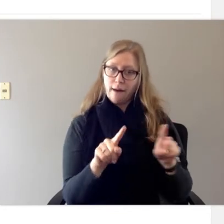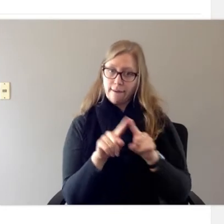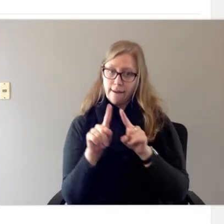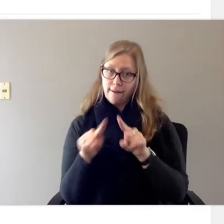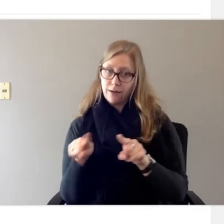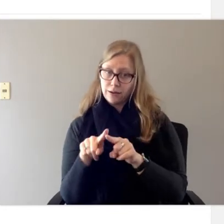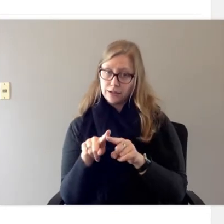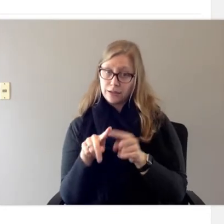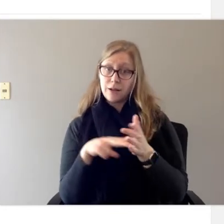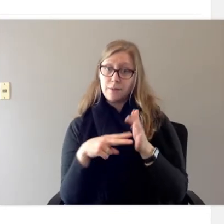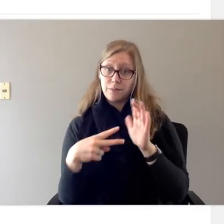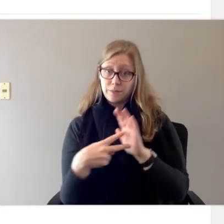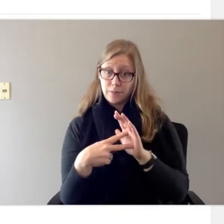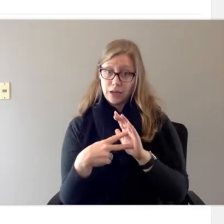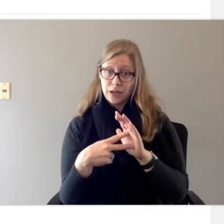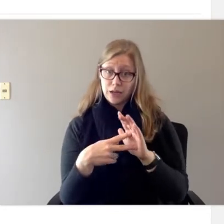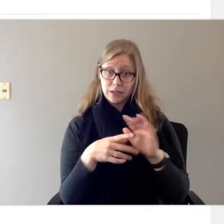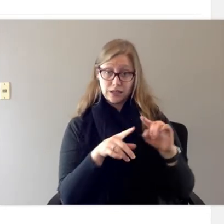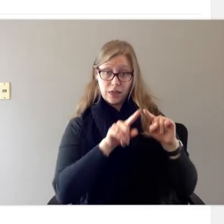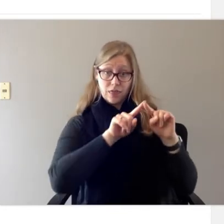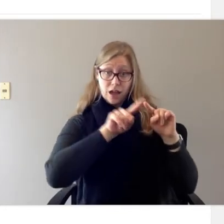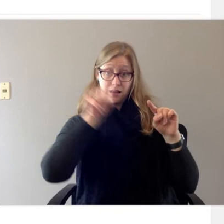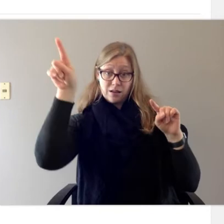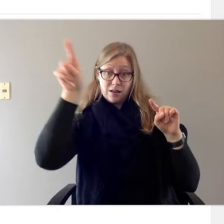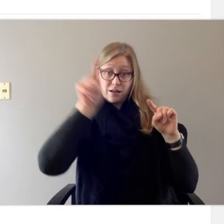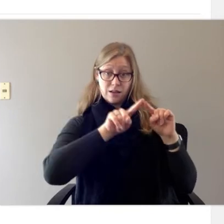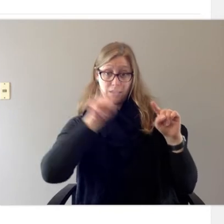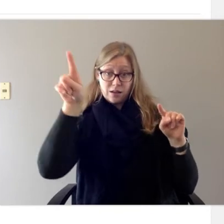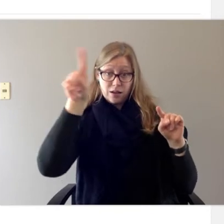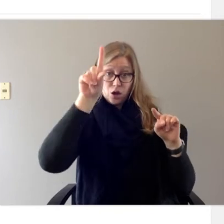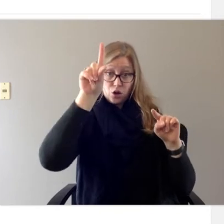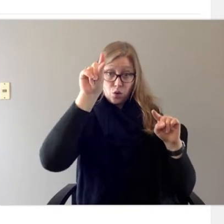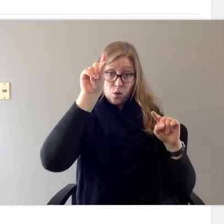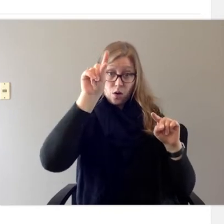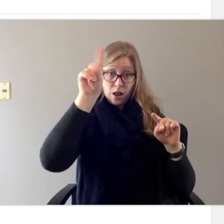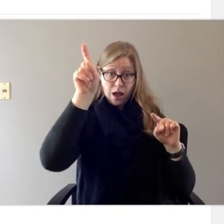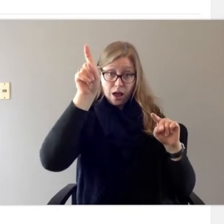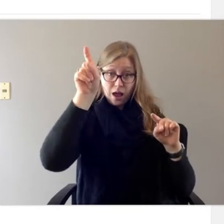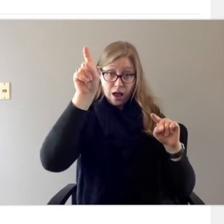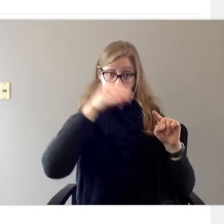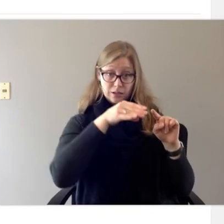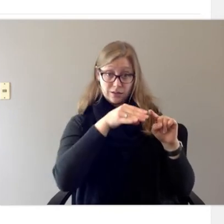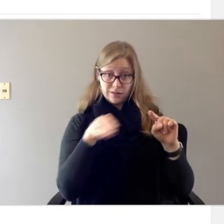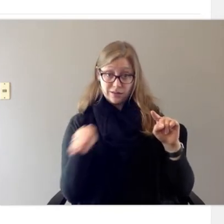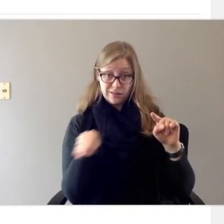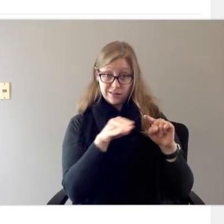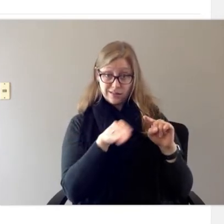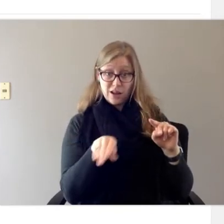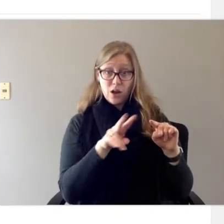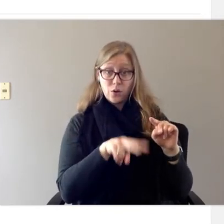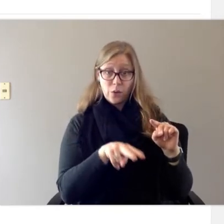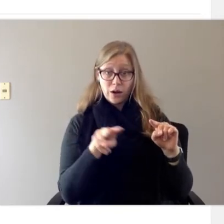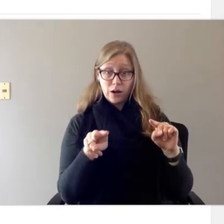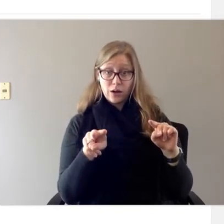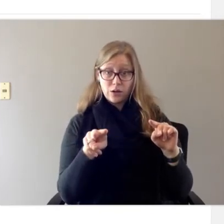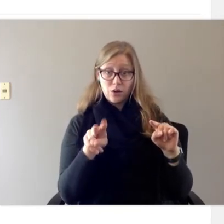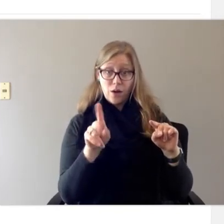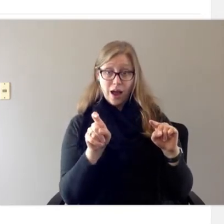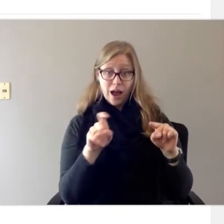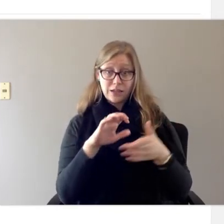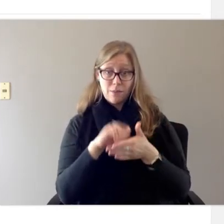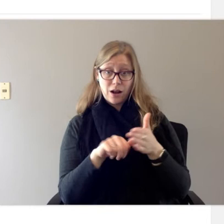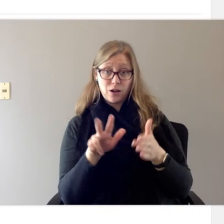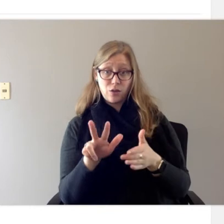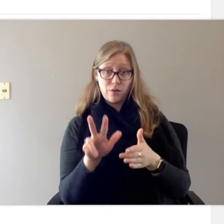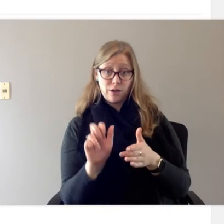the 20x side be the same as the 22x minus 3.6. And so therefore we set up